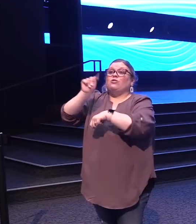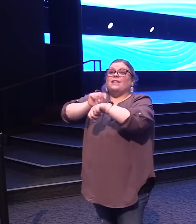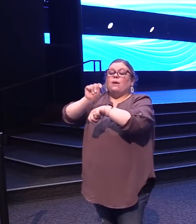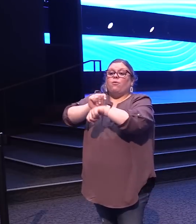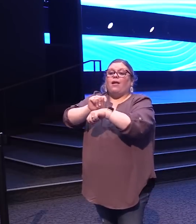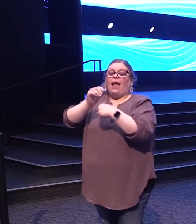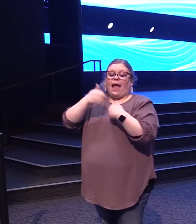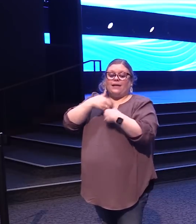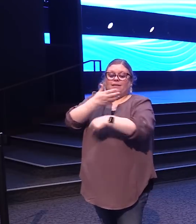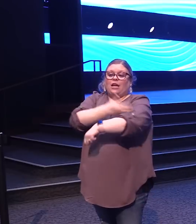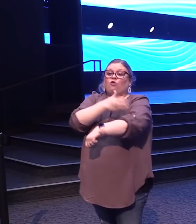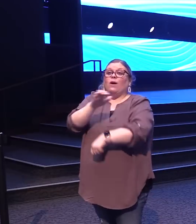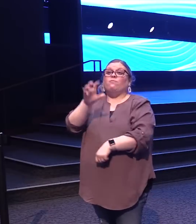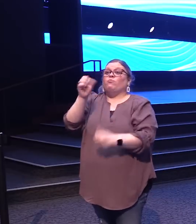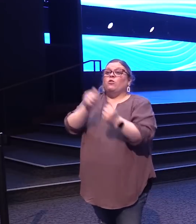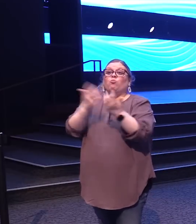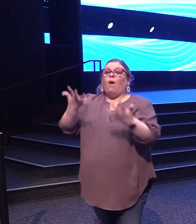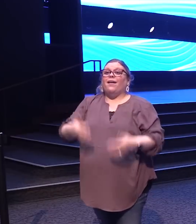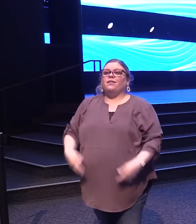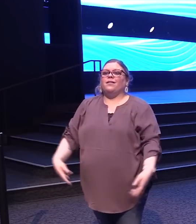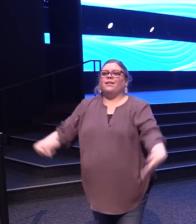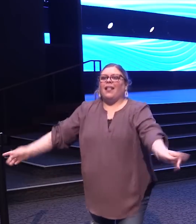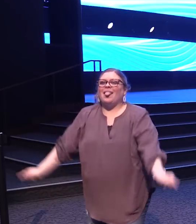equipped with two of these.